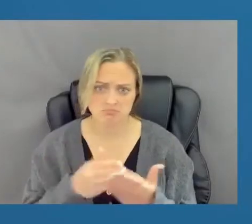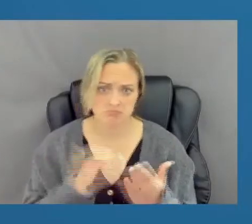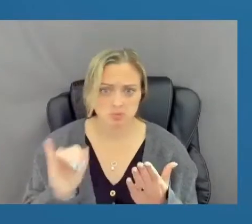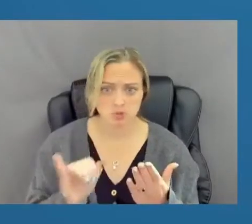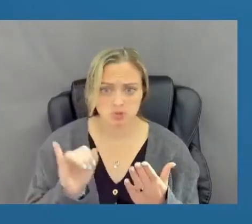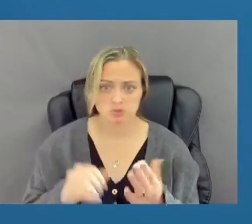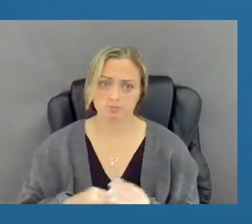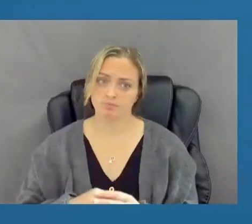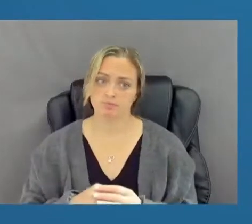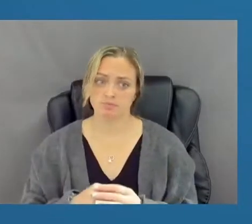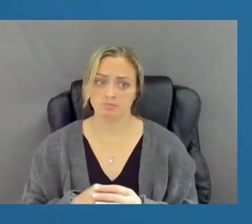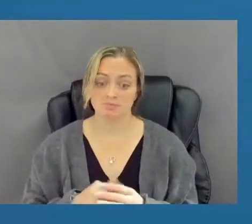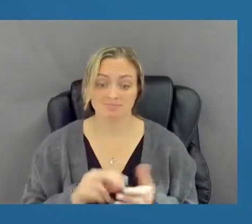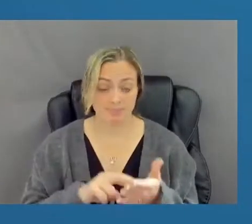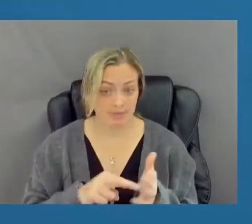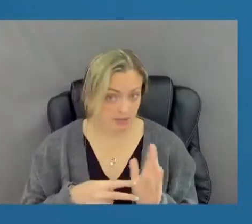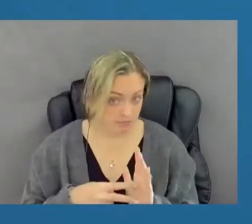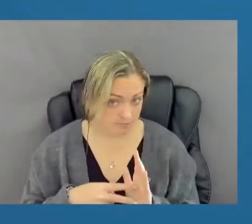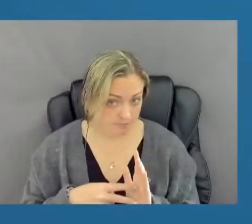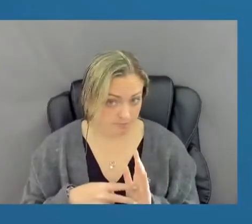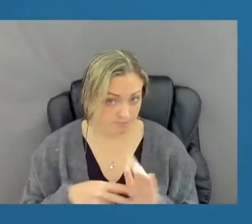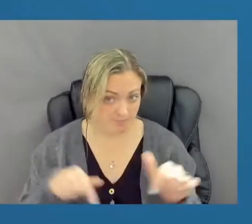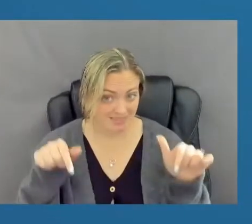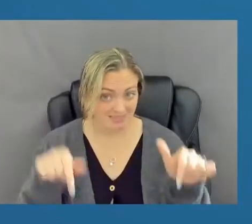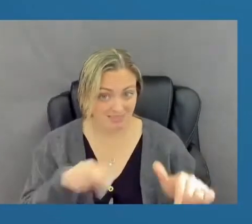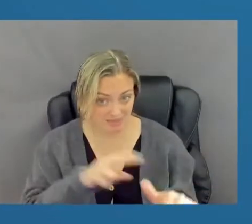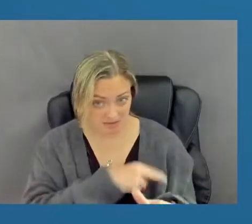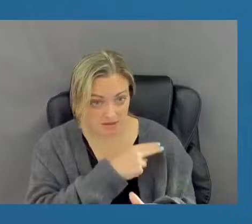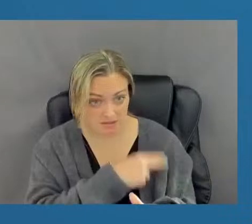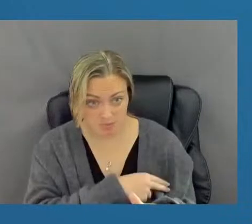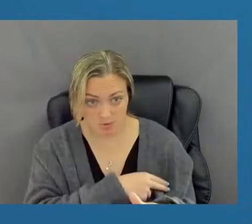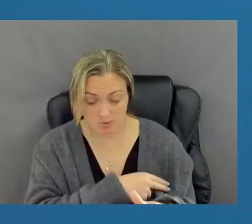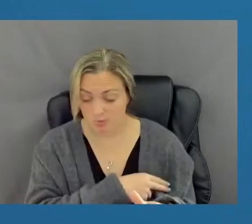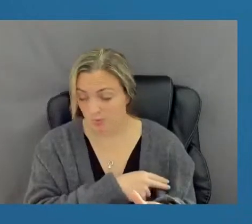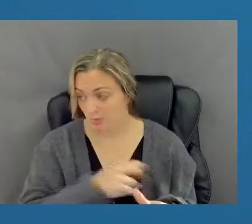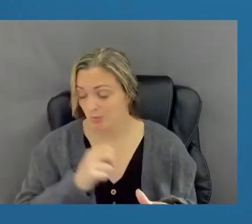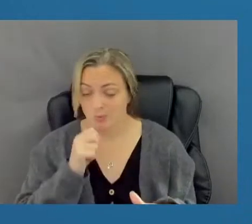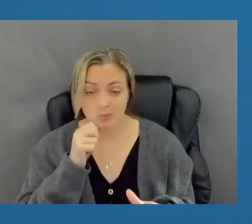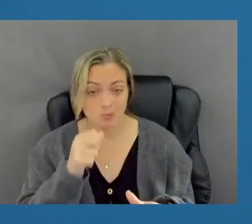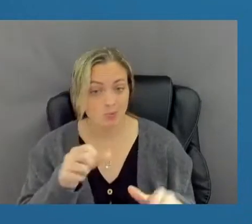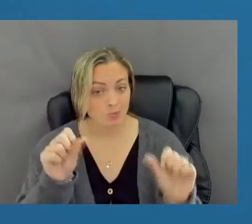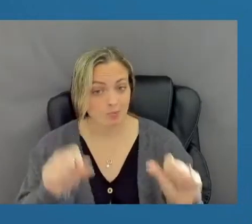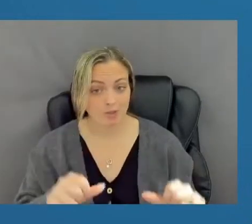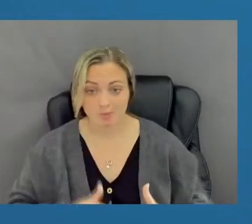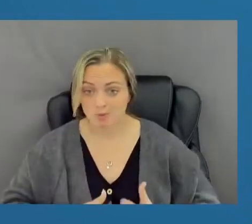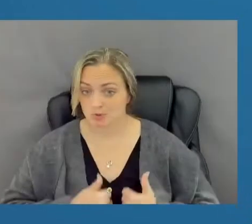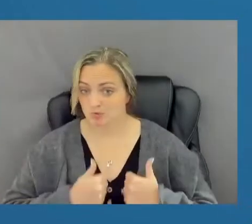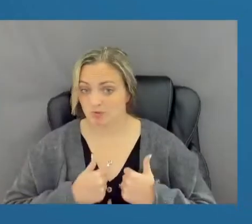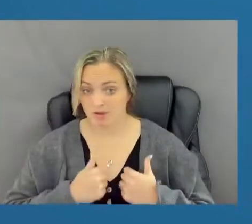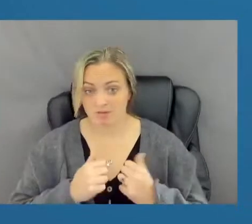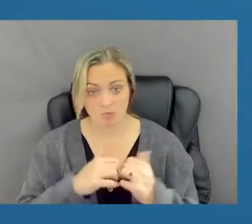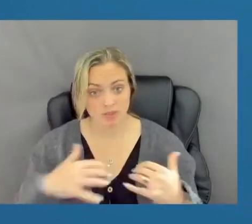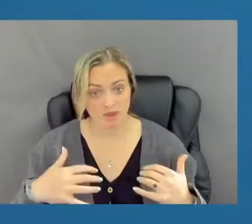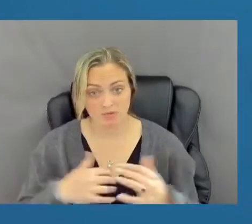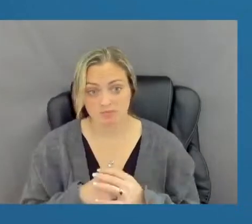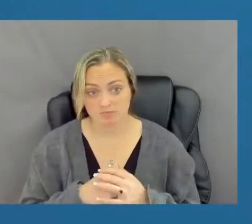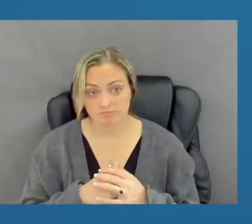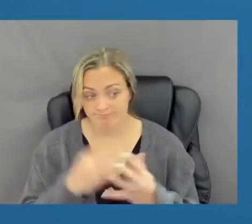That simply means that this hospital will not be able to survive without it, ladies and